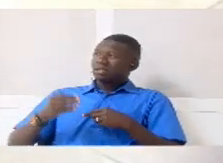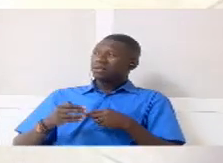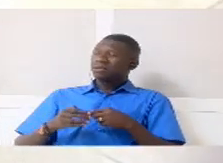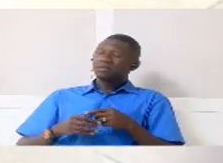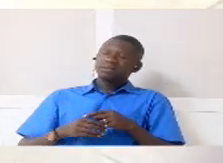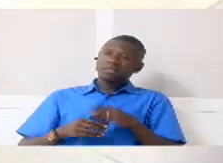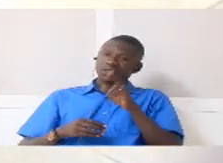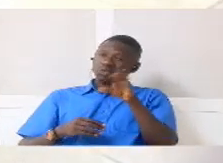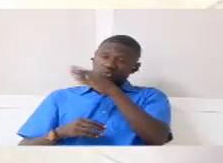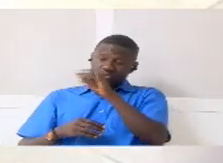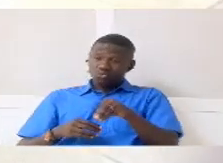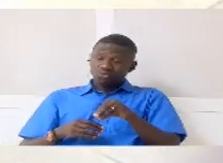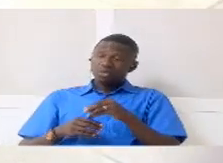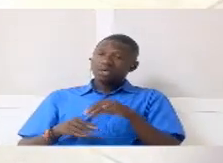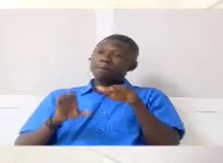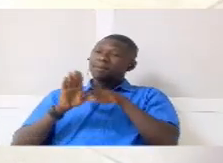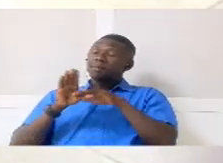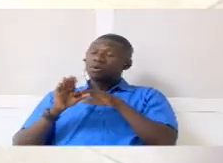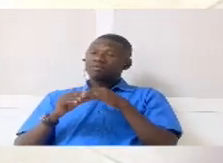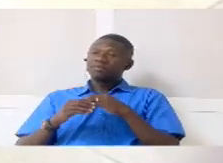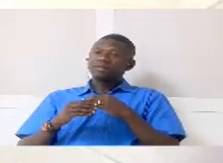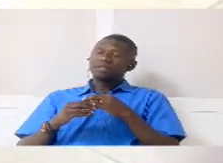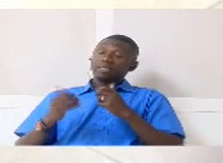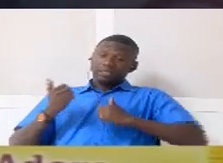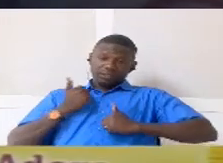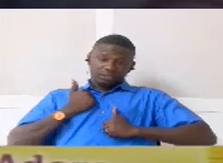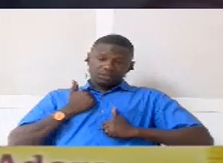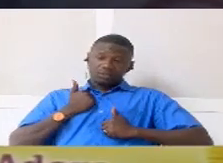that members of the prison service may commit. Yes.